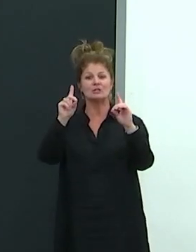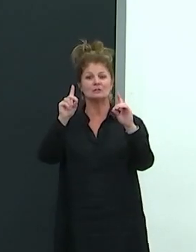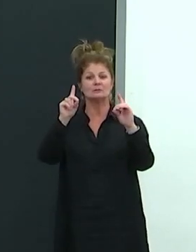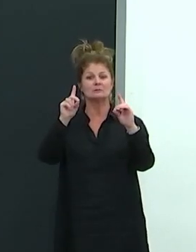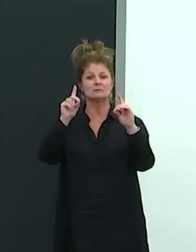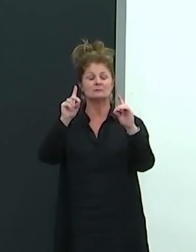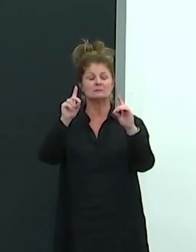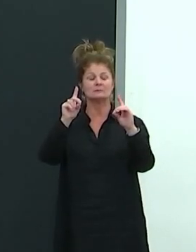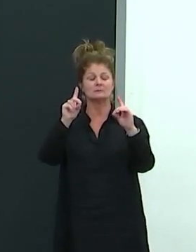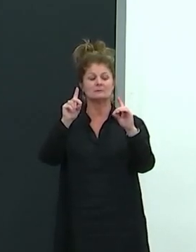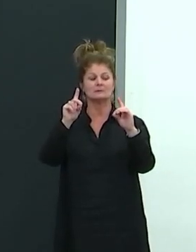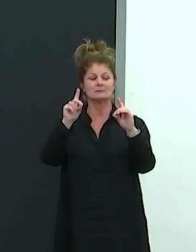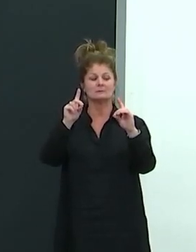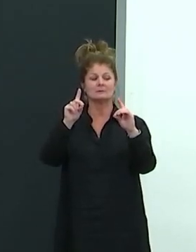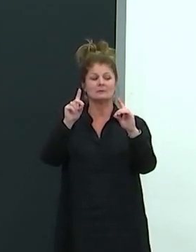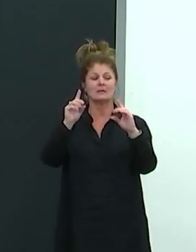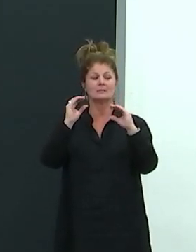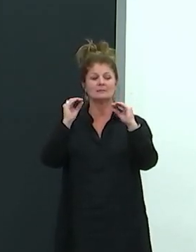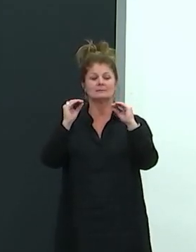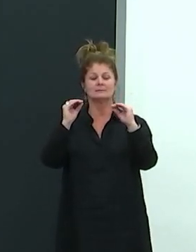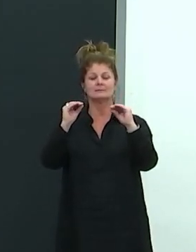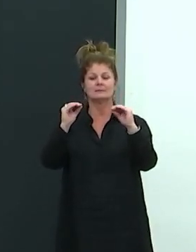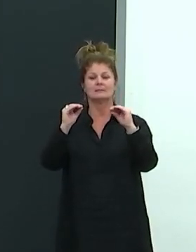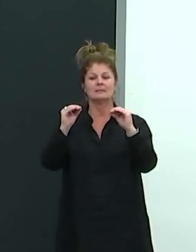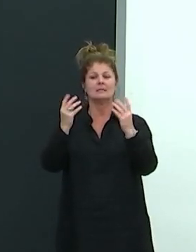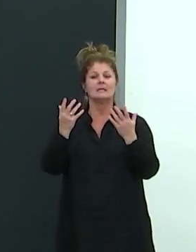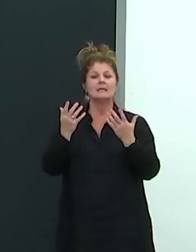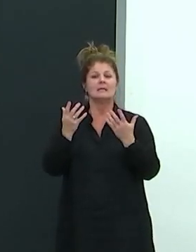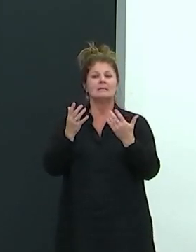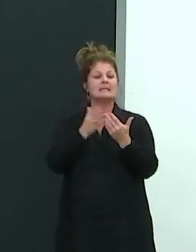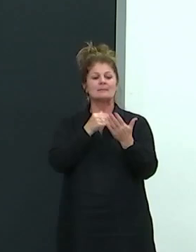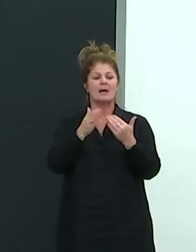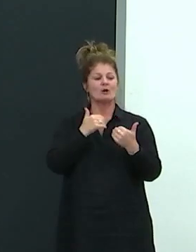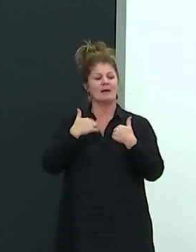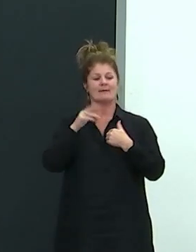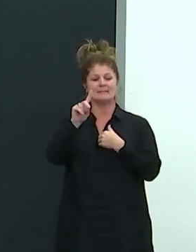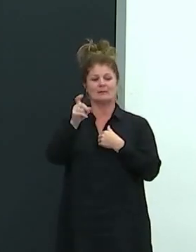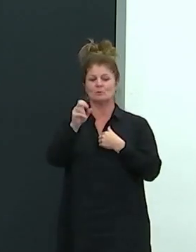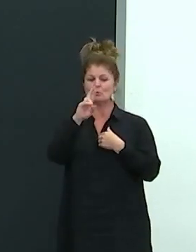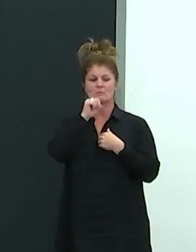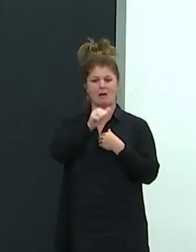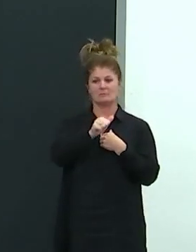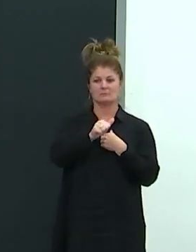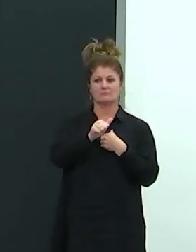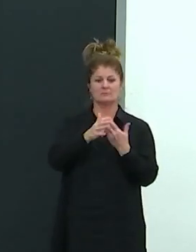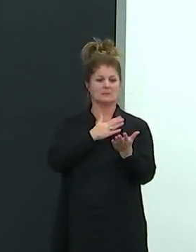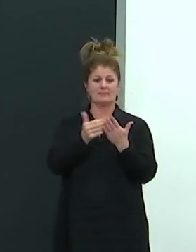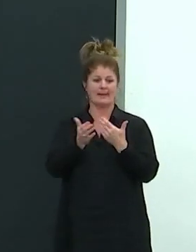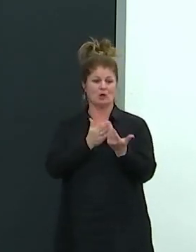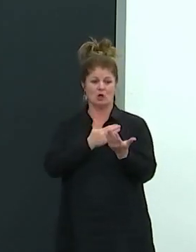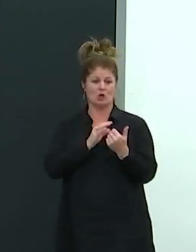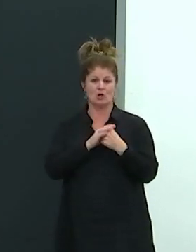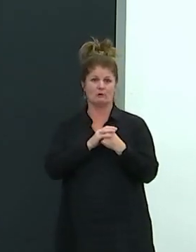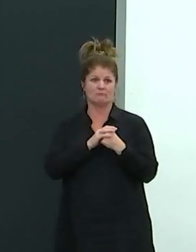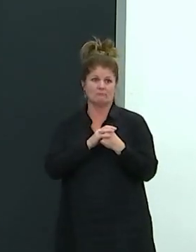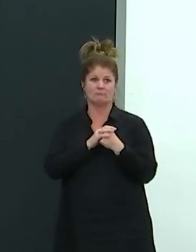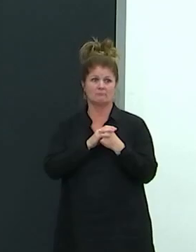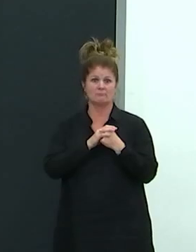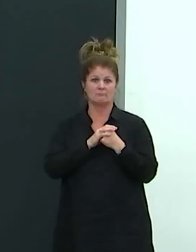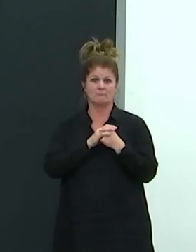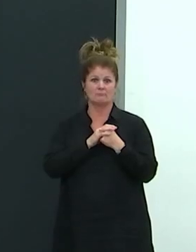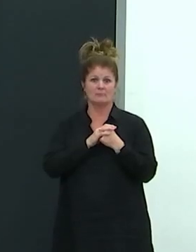pedagogy where it doesn't matter if someone has a diagnosis, and it doesn't matter,